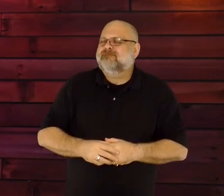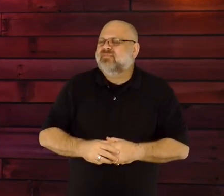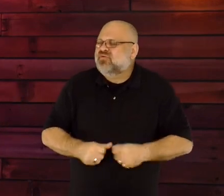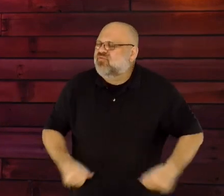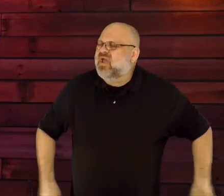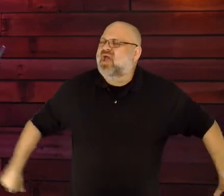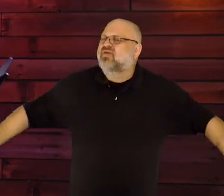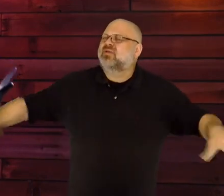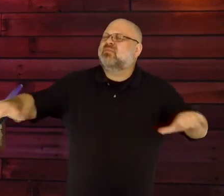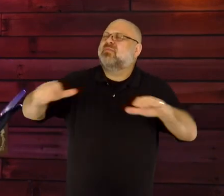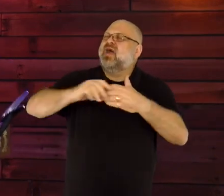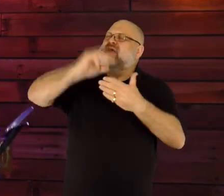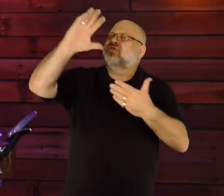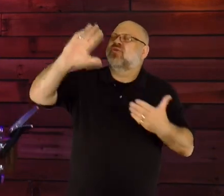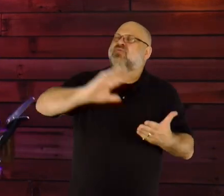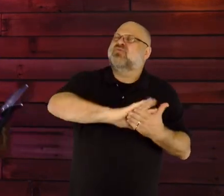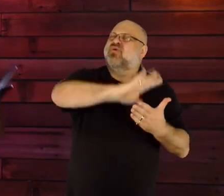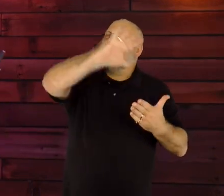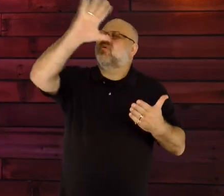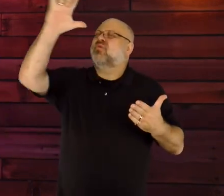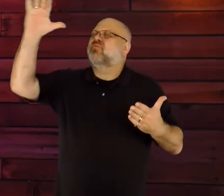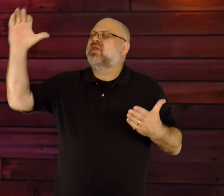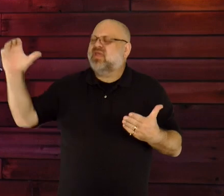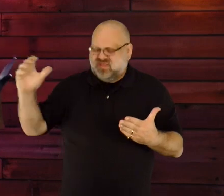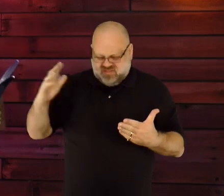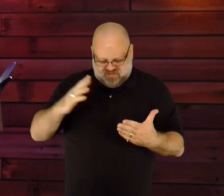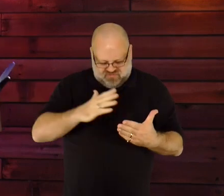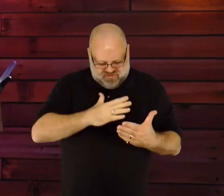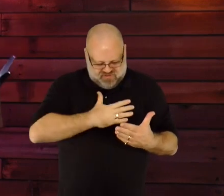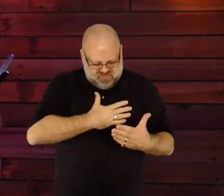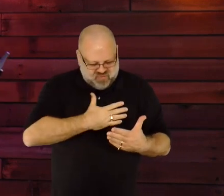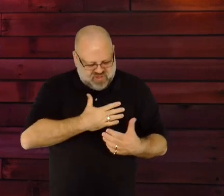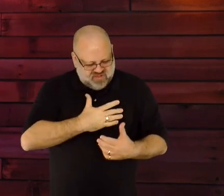imagine. Surrounded by your